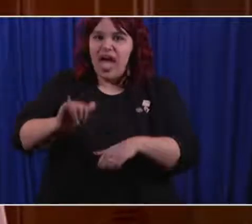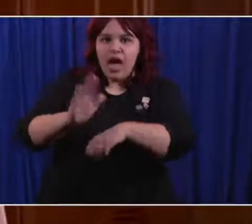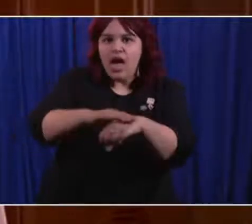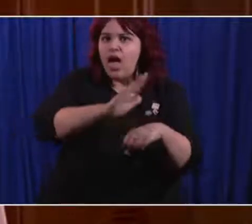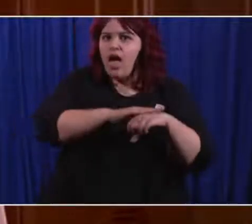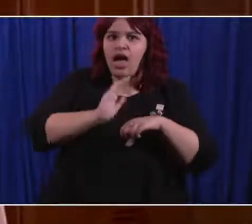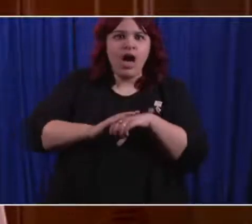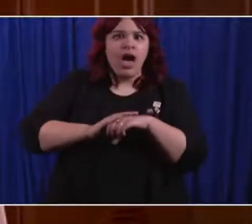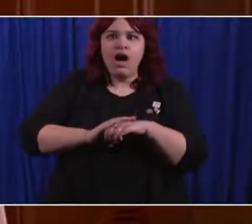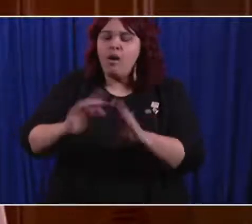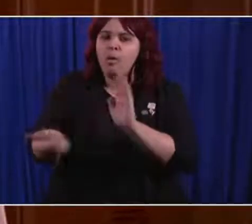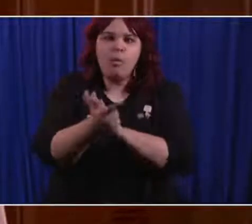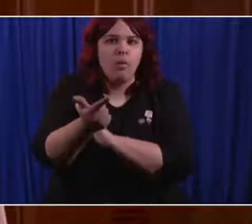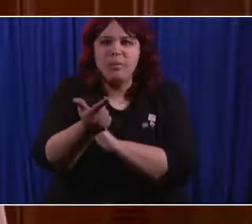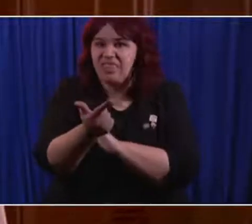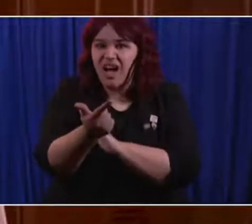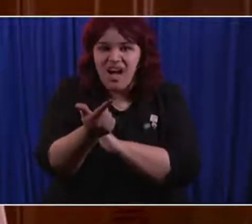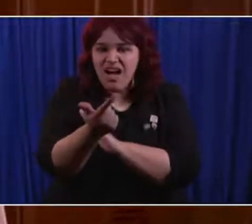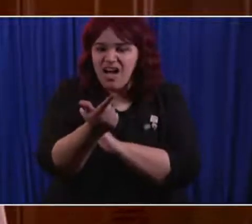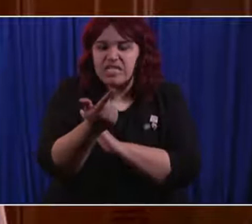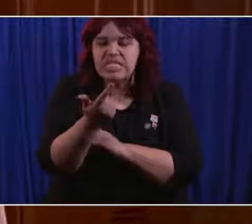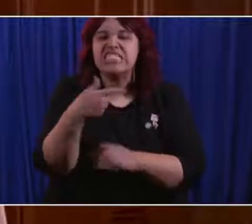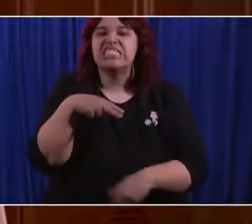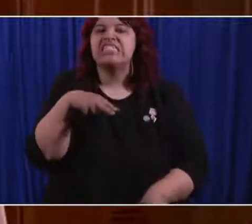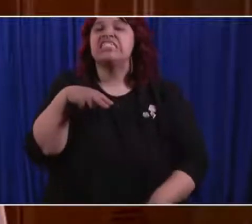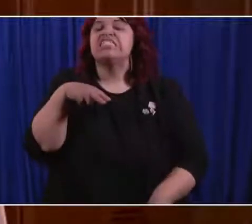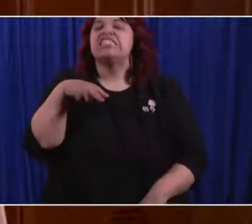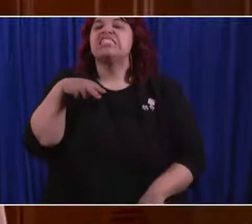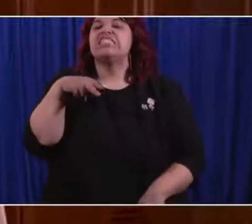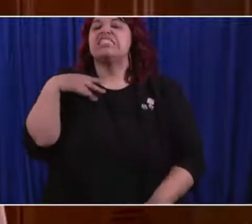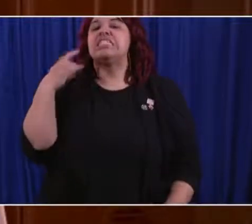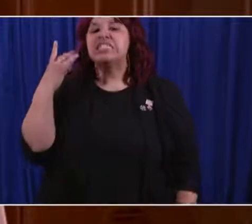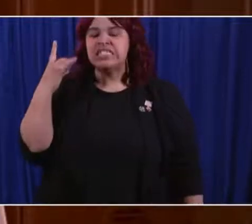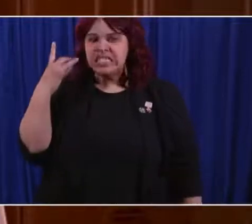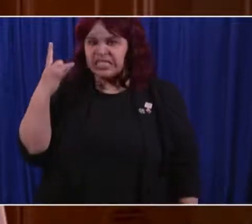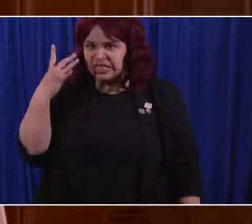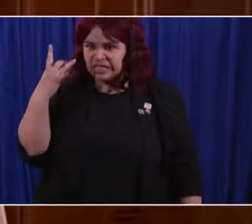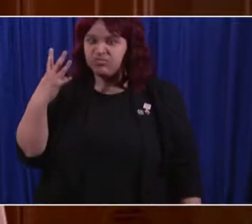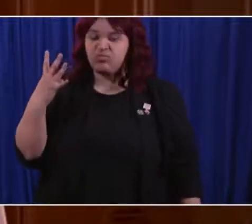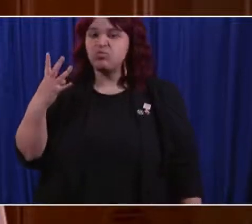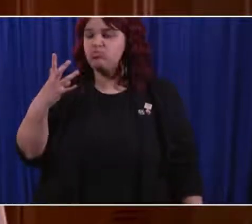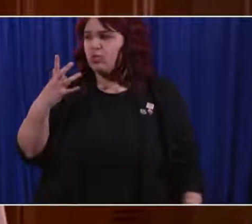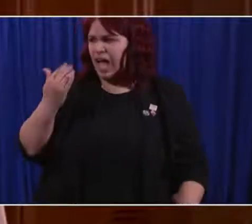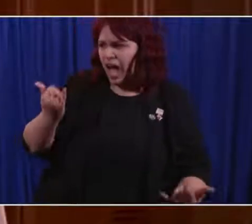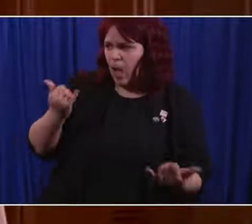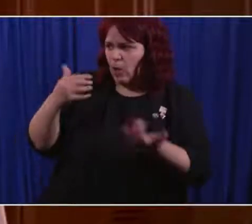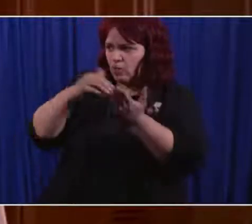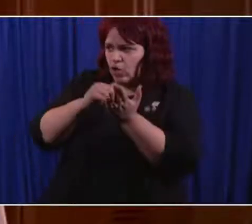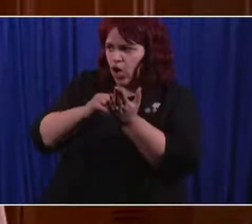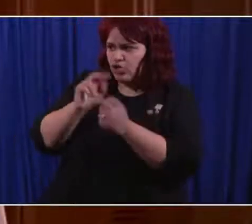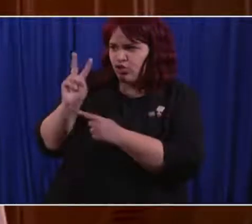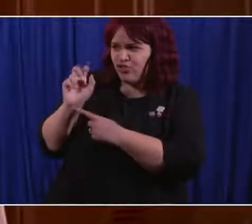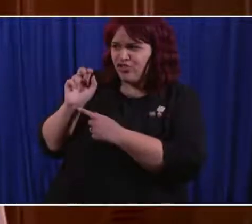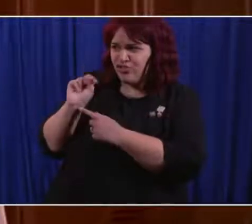So, Dr. Vanderhoff, let me flip it back to you for a moment to talk a little bit about some of